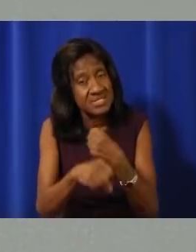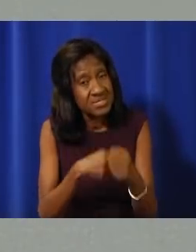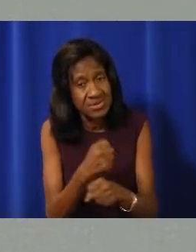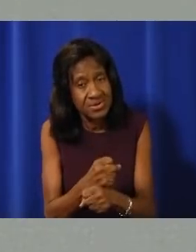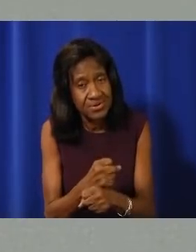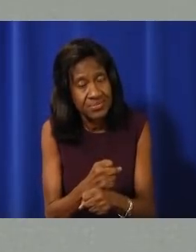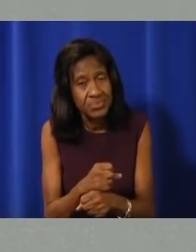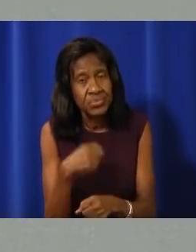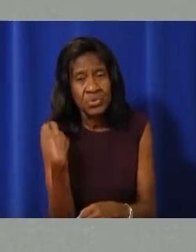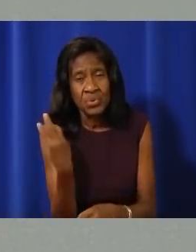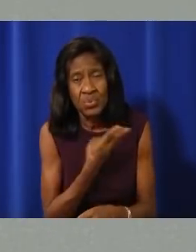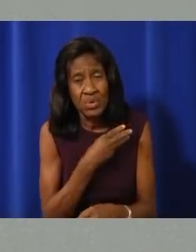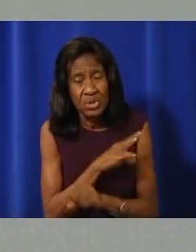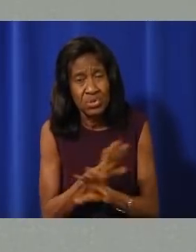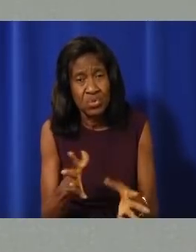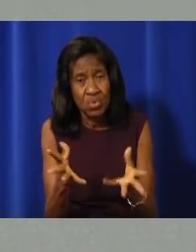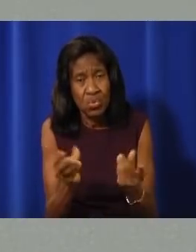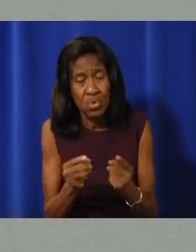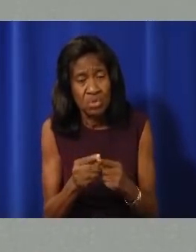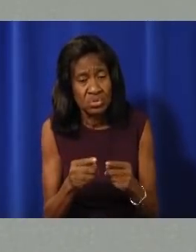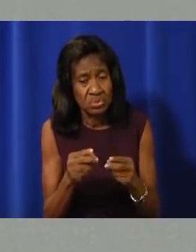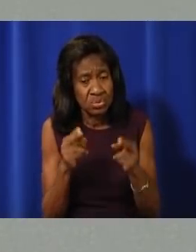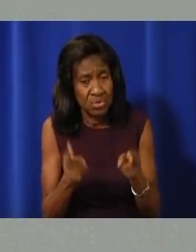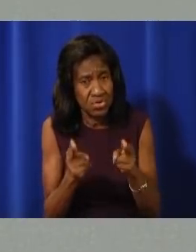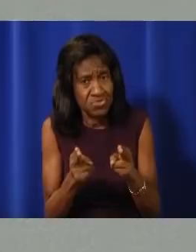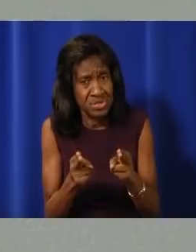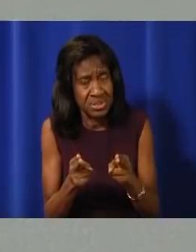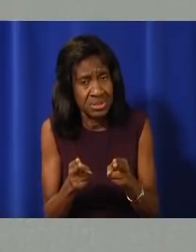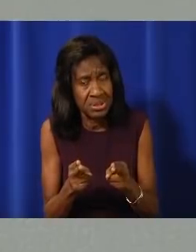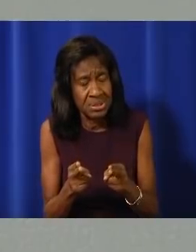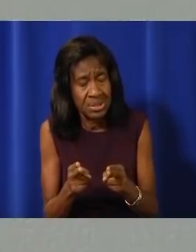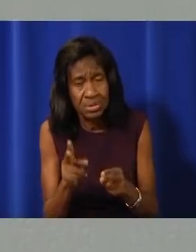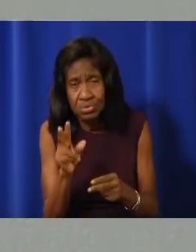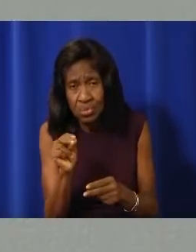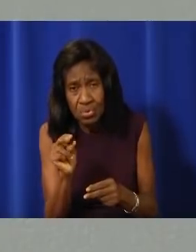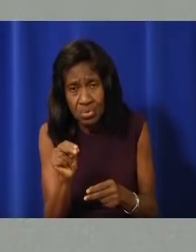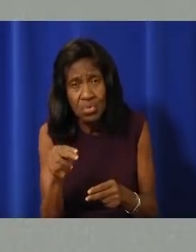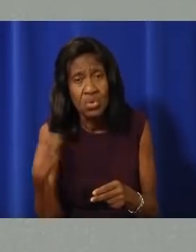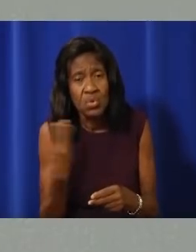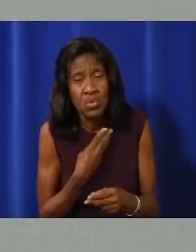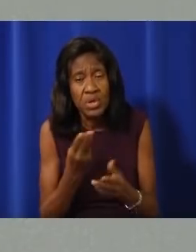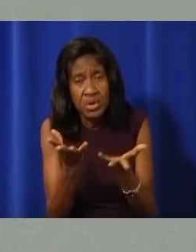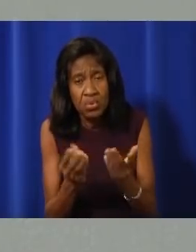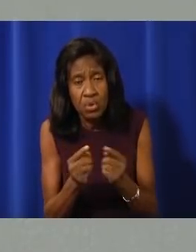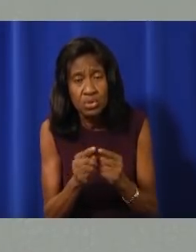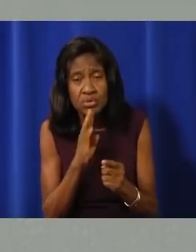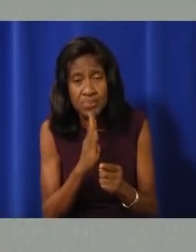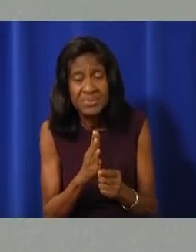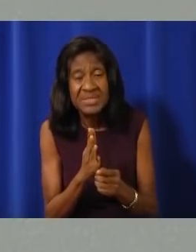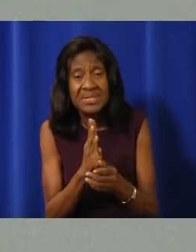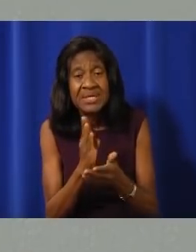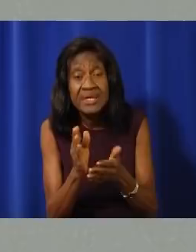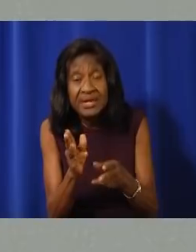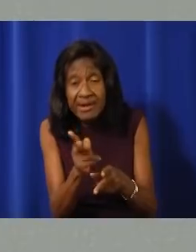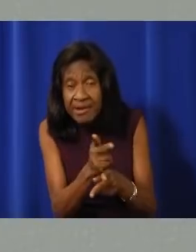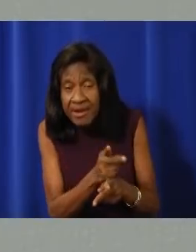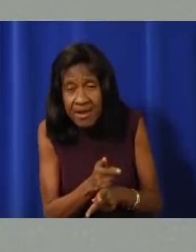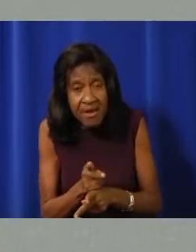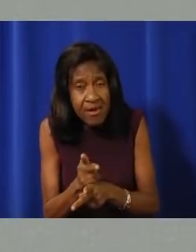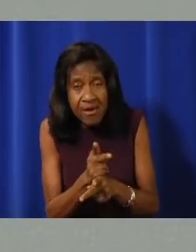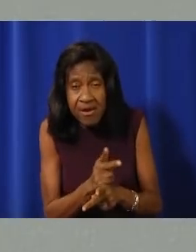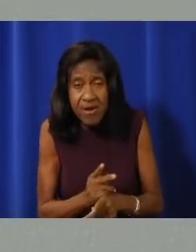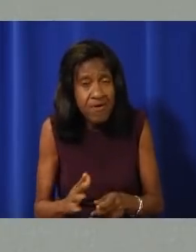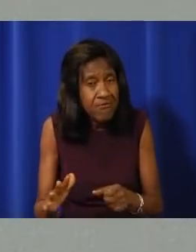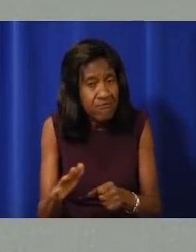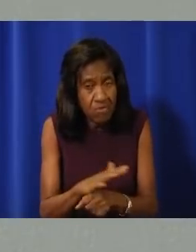be rushing anything. We want to remain cautious and be able to